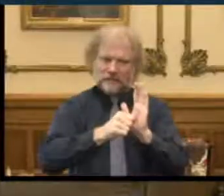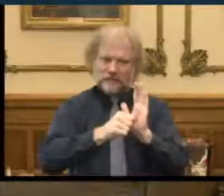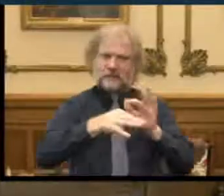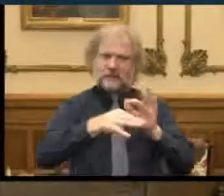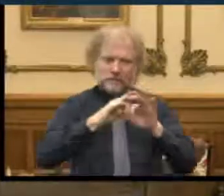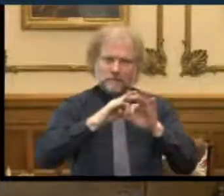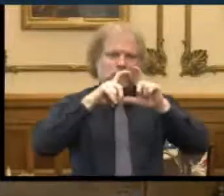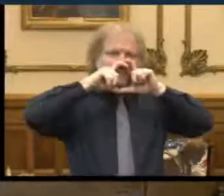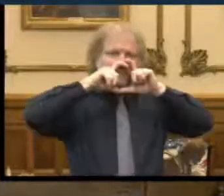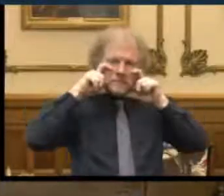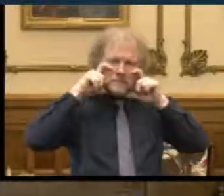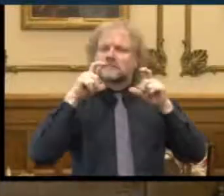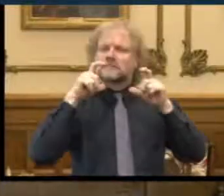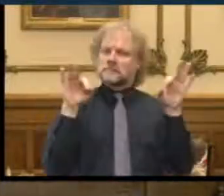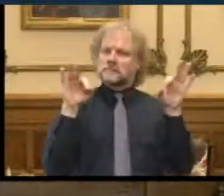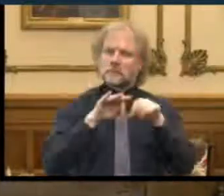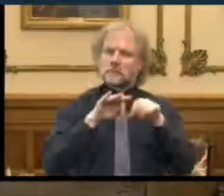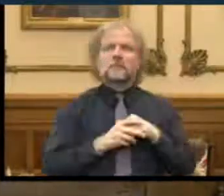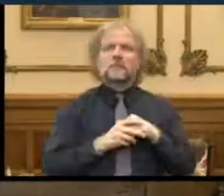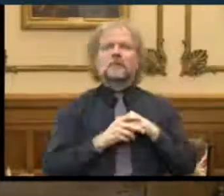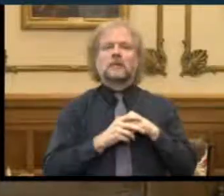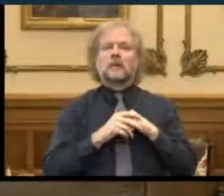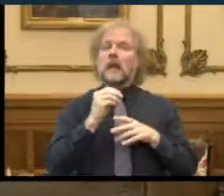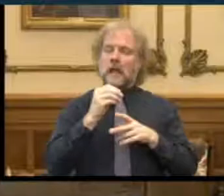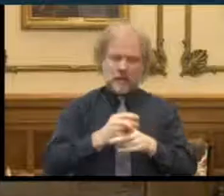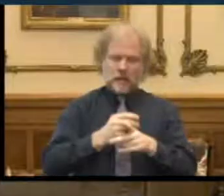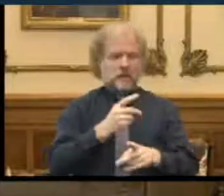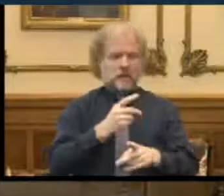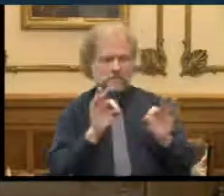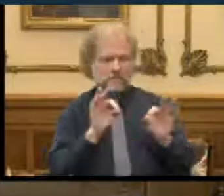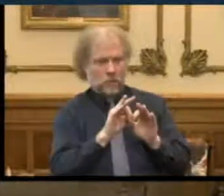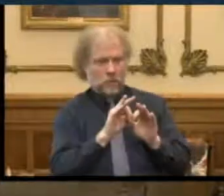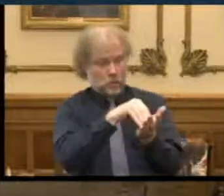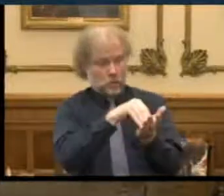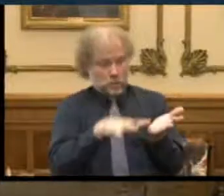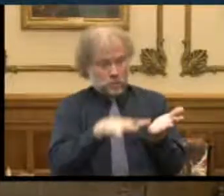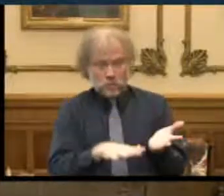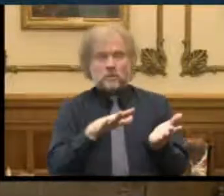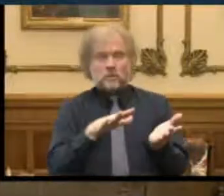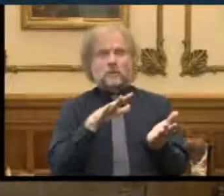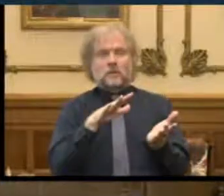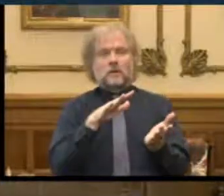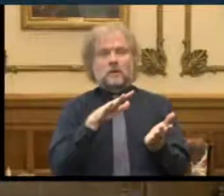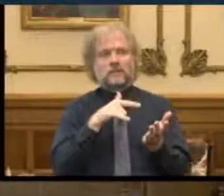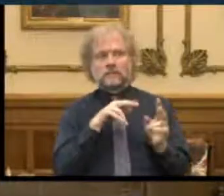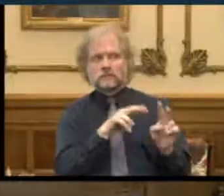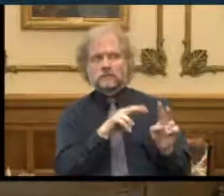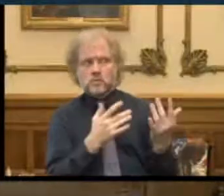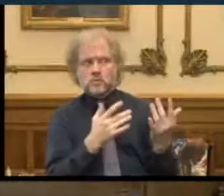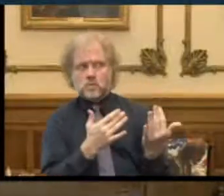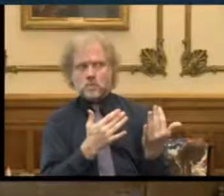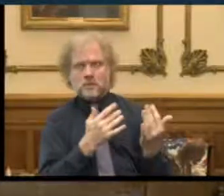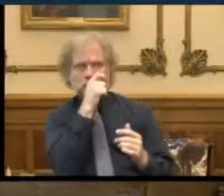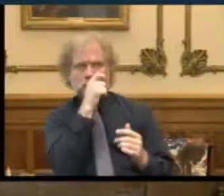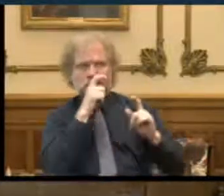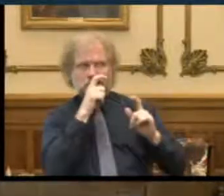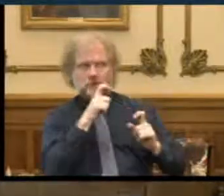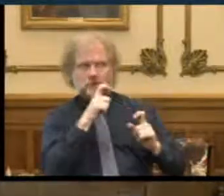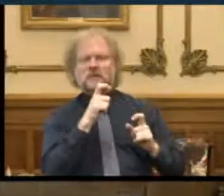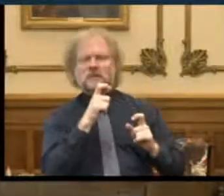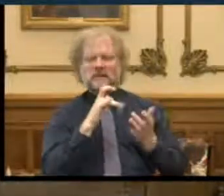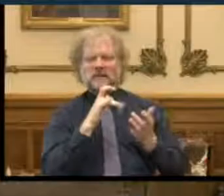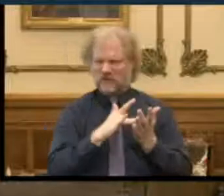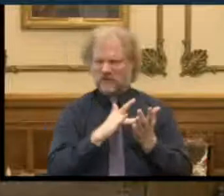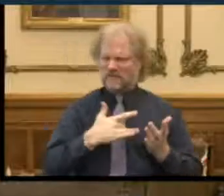that mask on, and by making sure that students, when they are waiting for results of a test, when they are